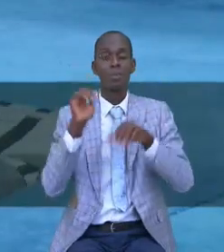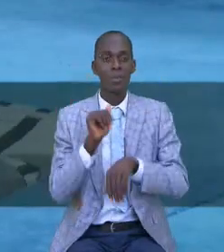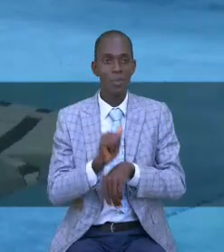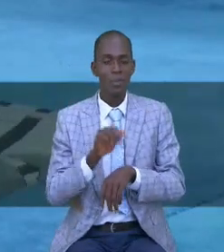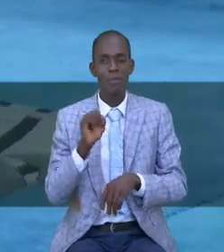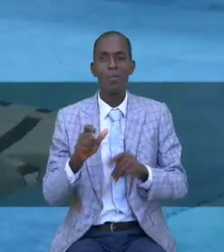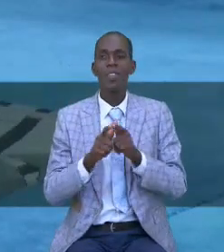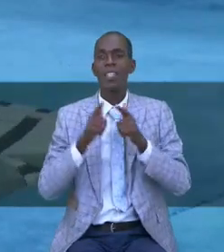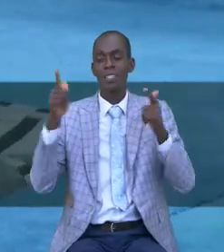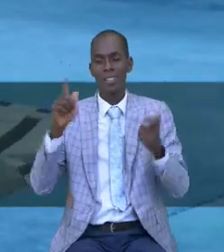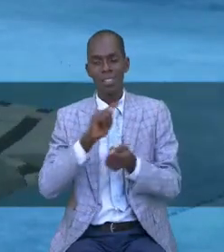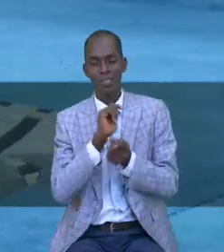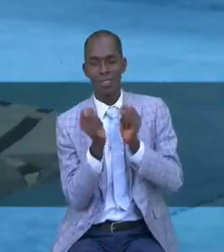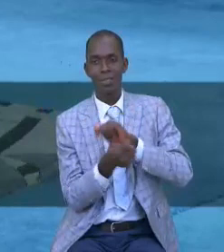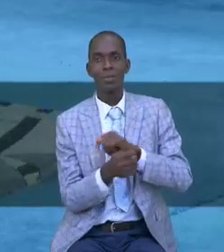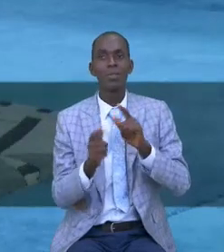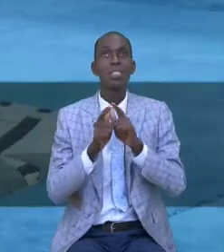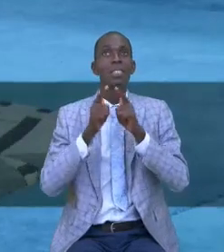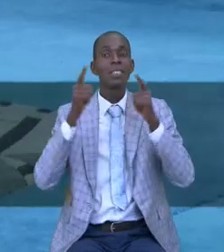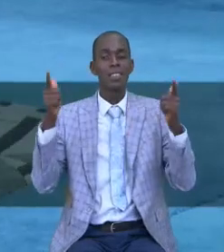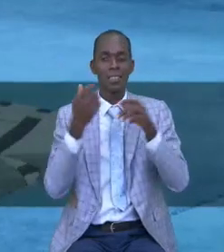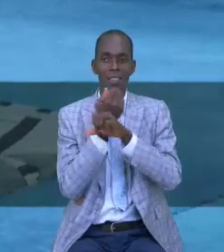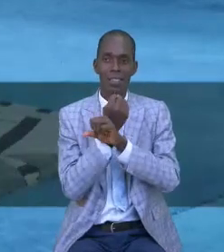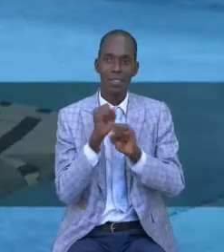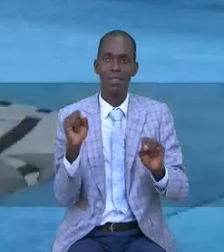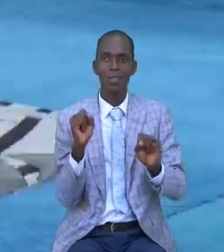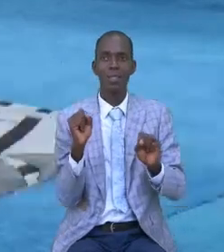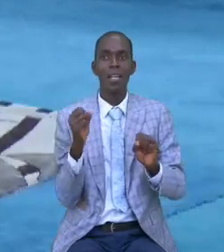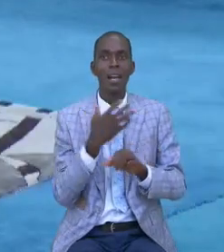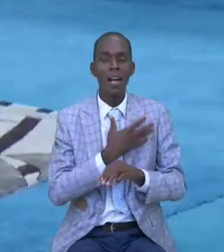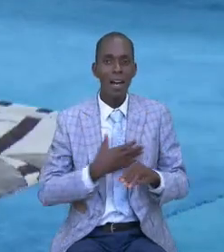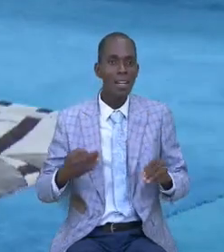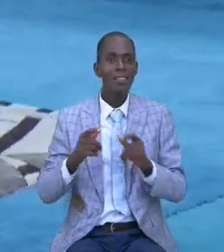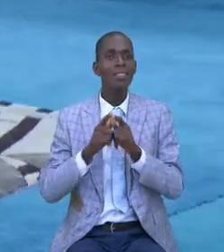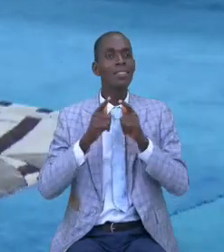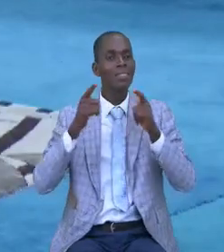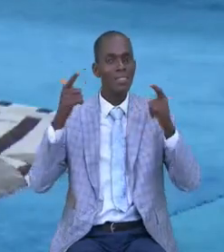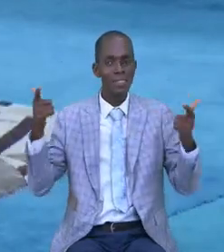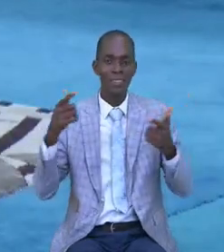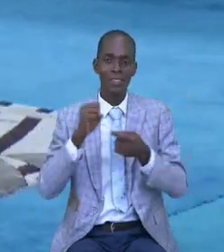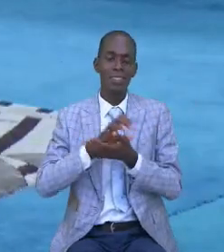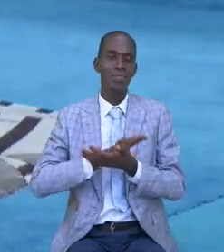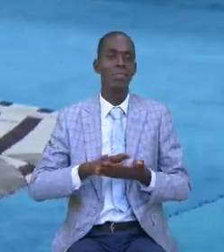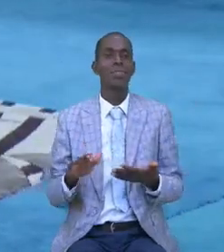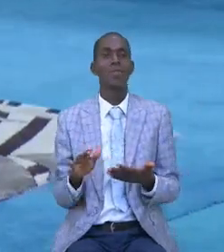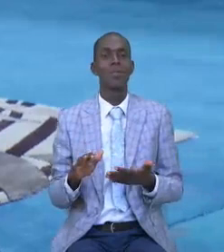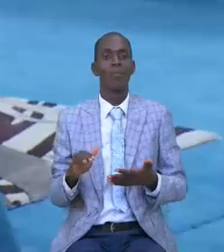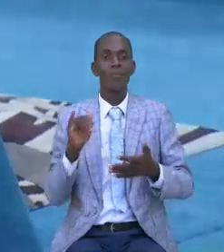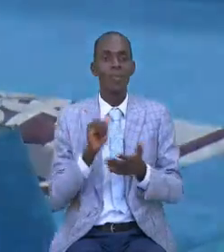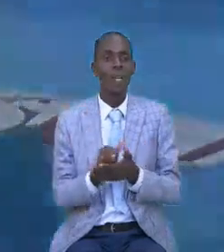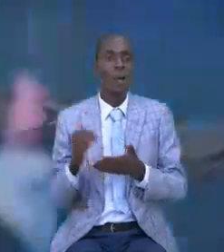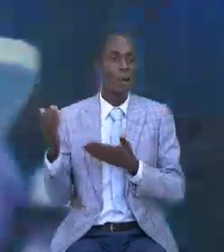great transformation, great salvation, and great sanctification that